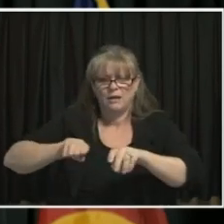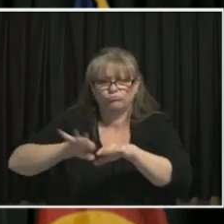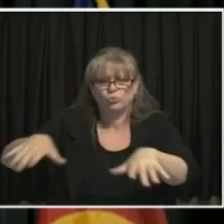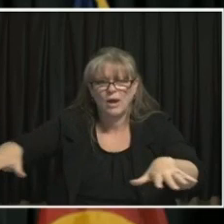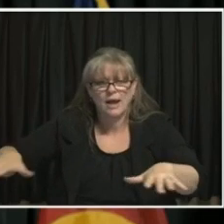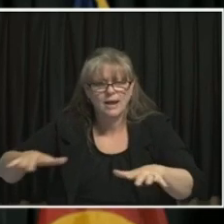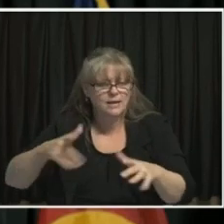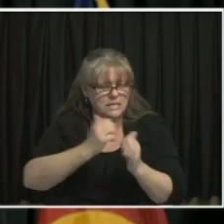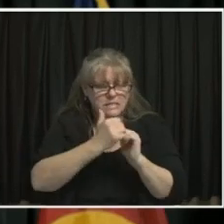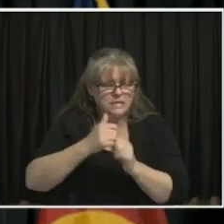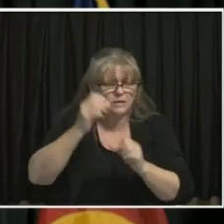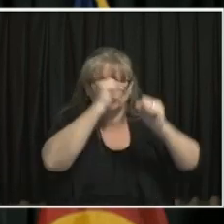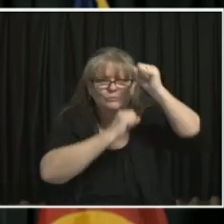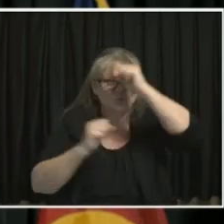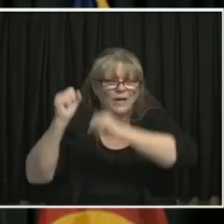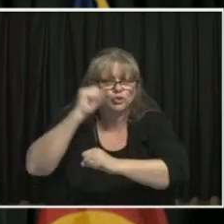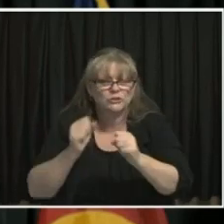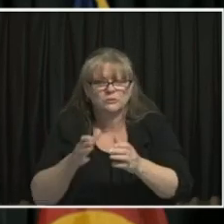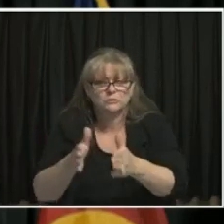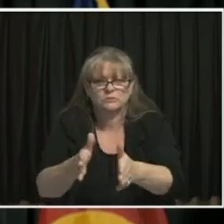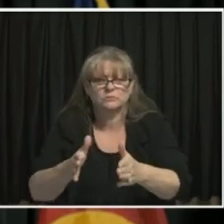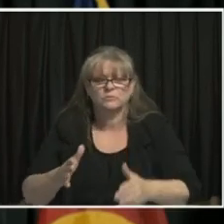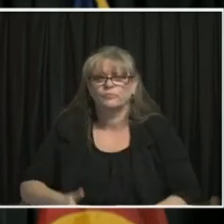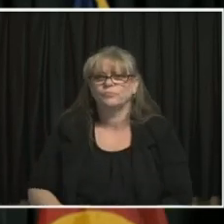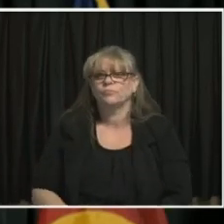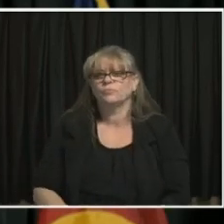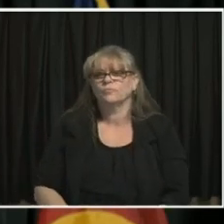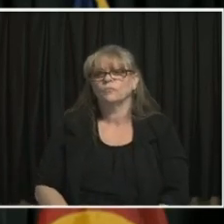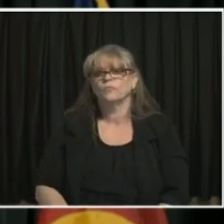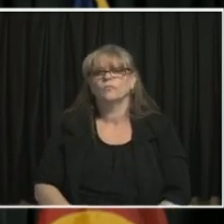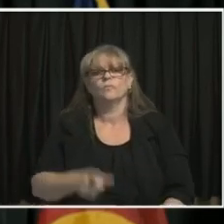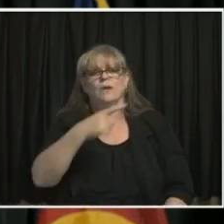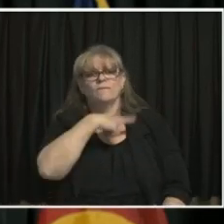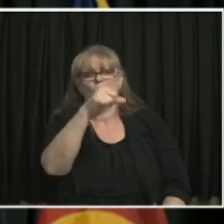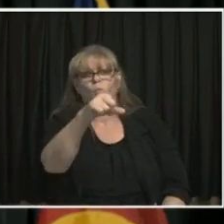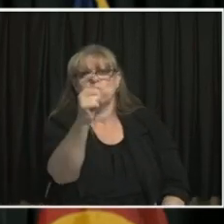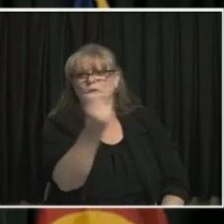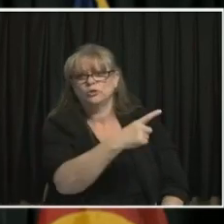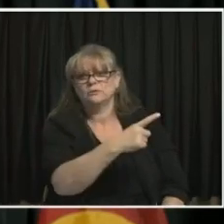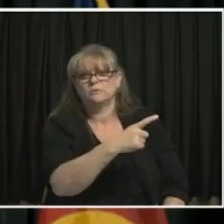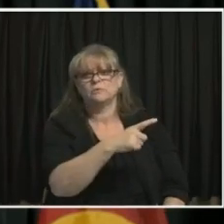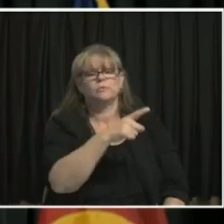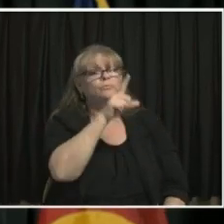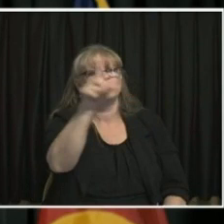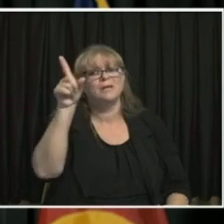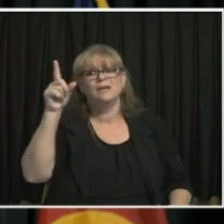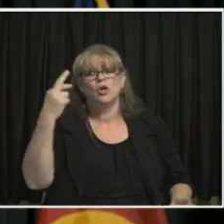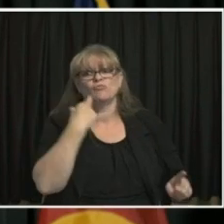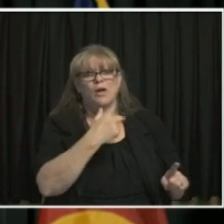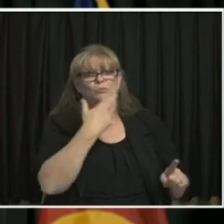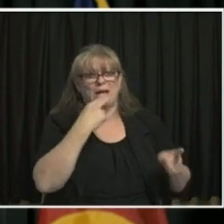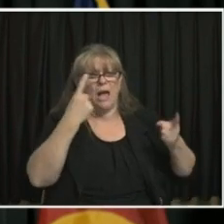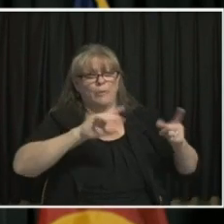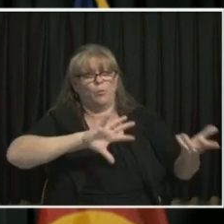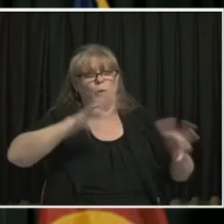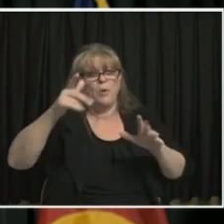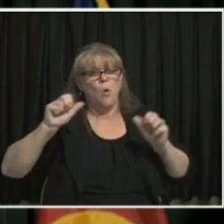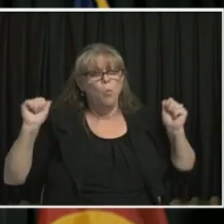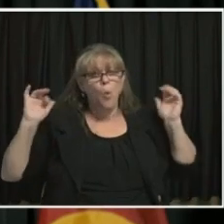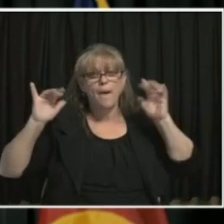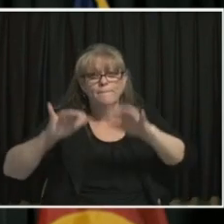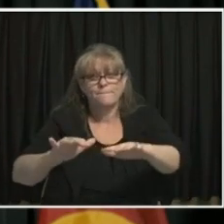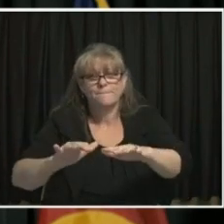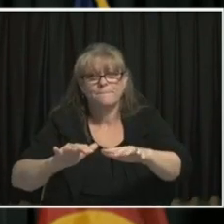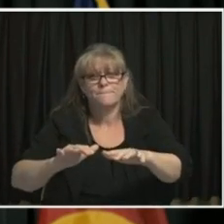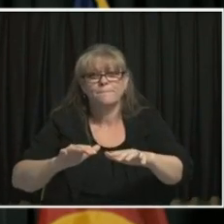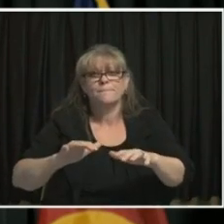state not intervene yesterday while this big Happy Mother's Day event was happening at the restaurant? And then also moving